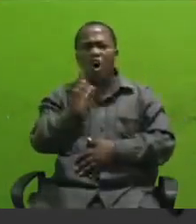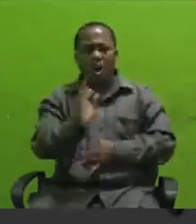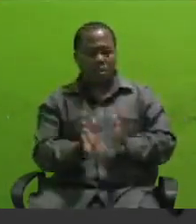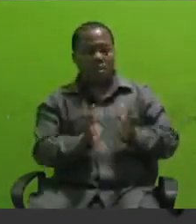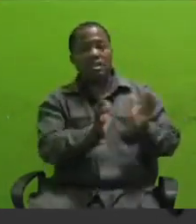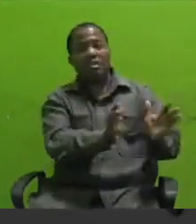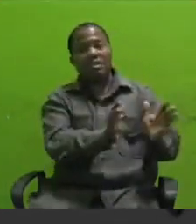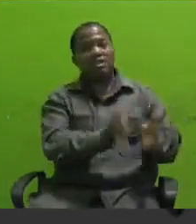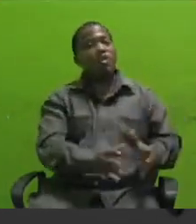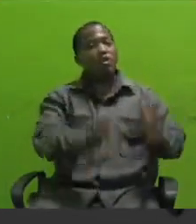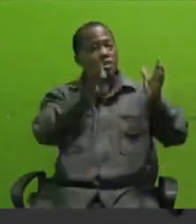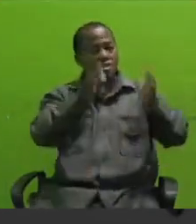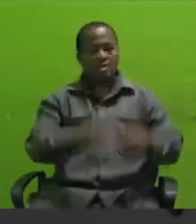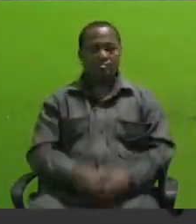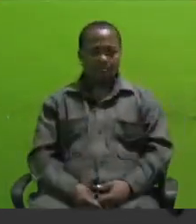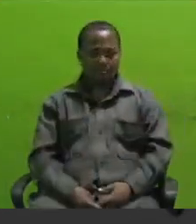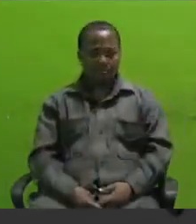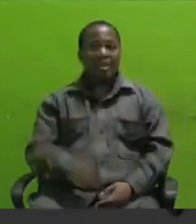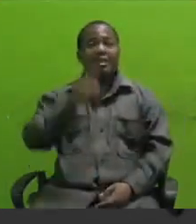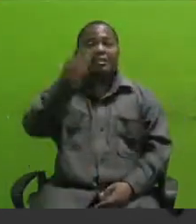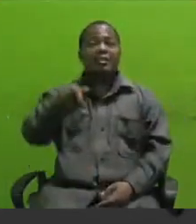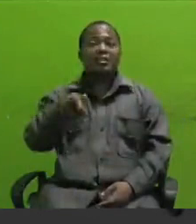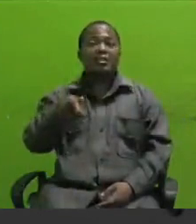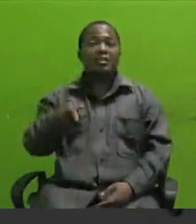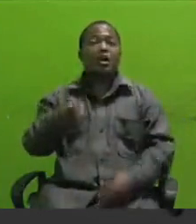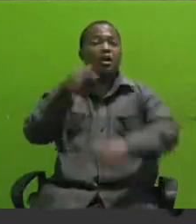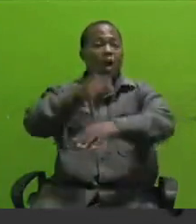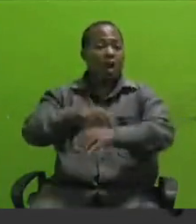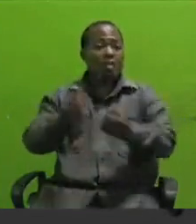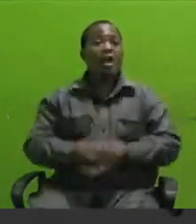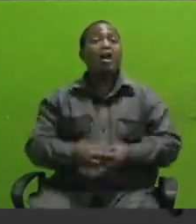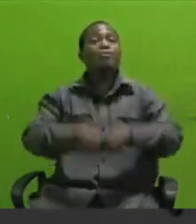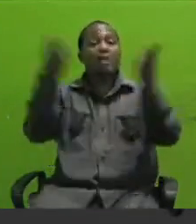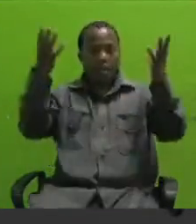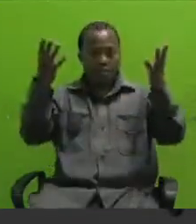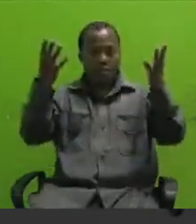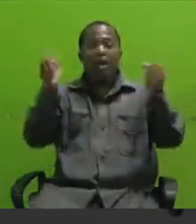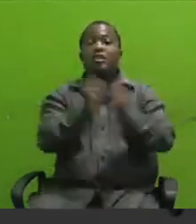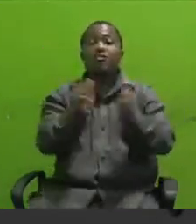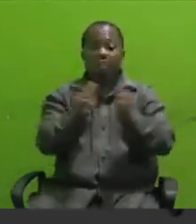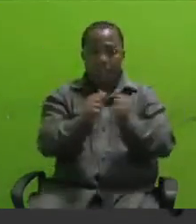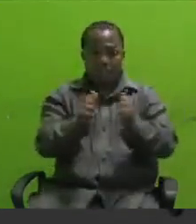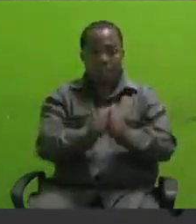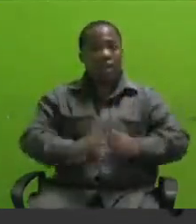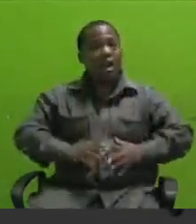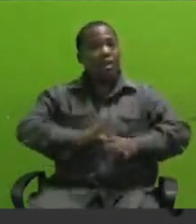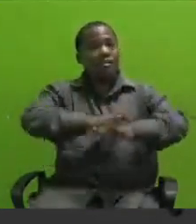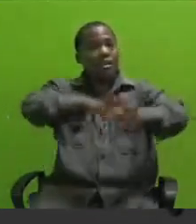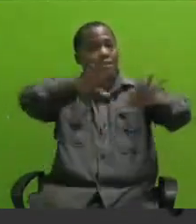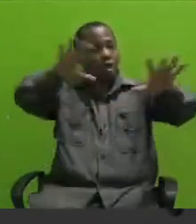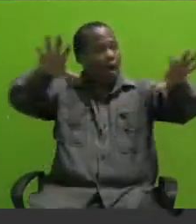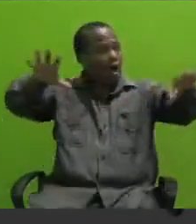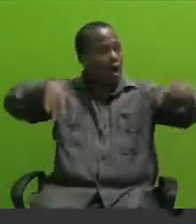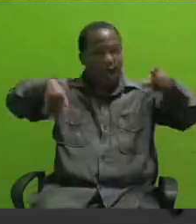kept in glass containers. This is because during explosion, the particles will be dispersed around and